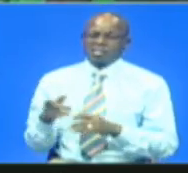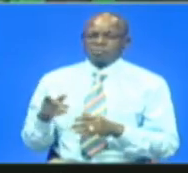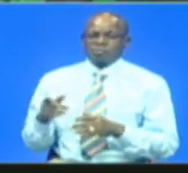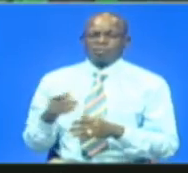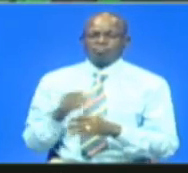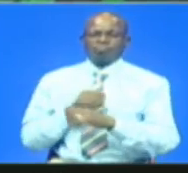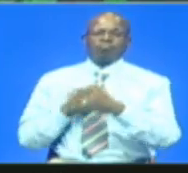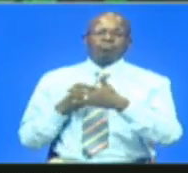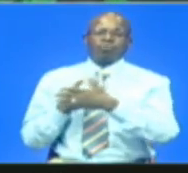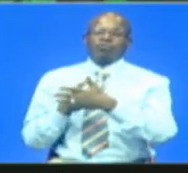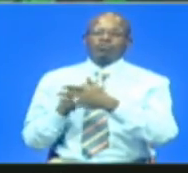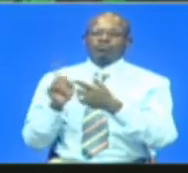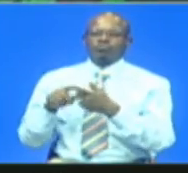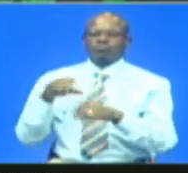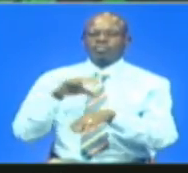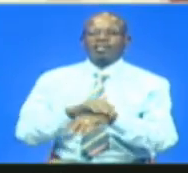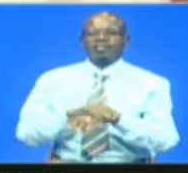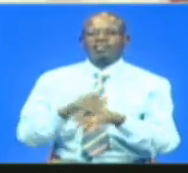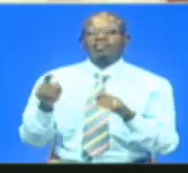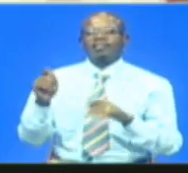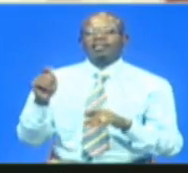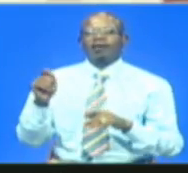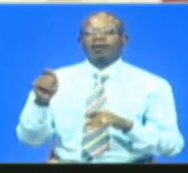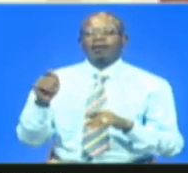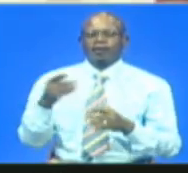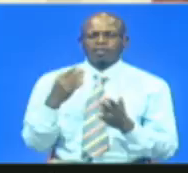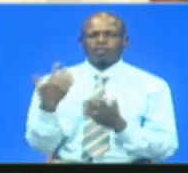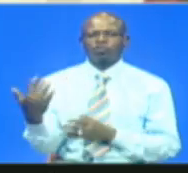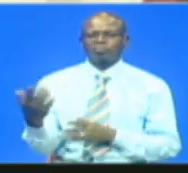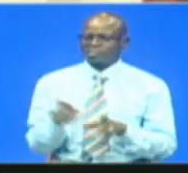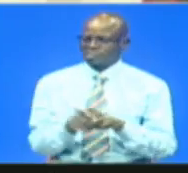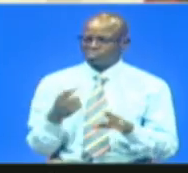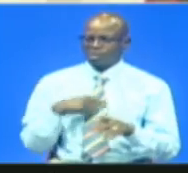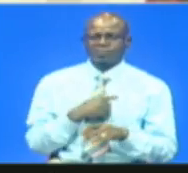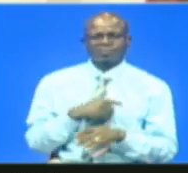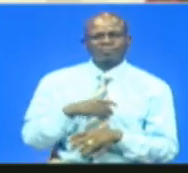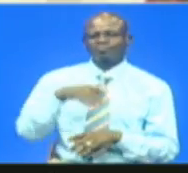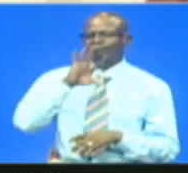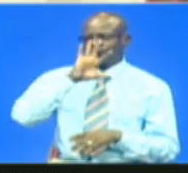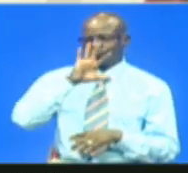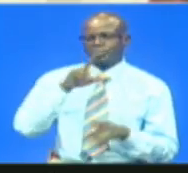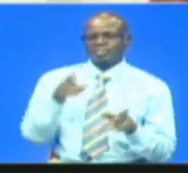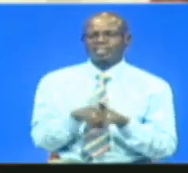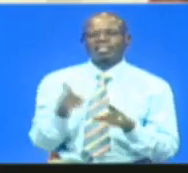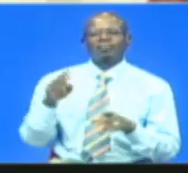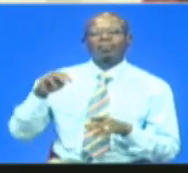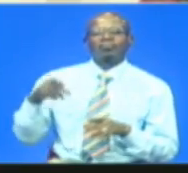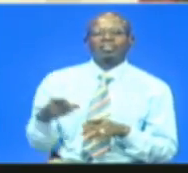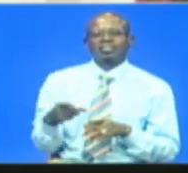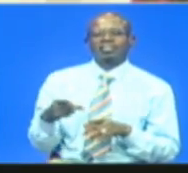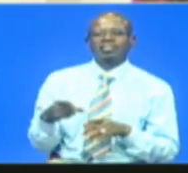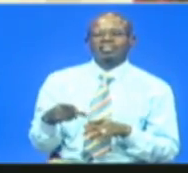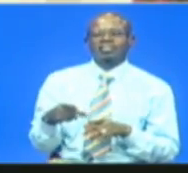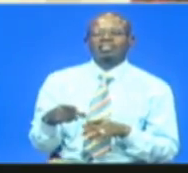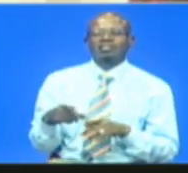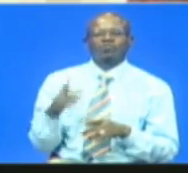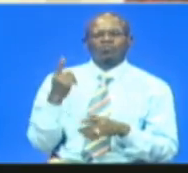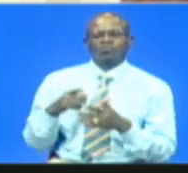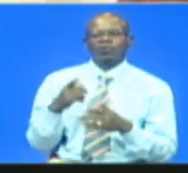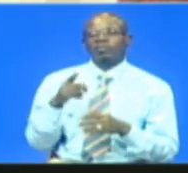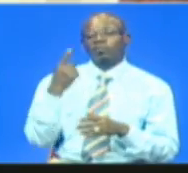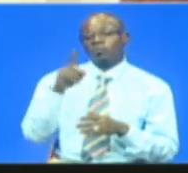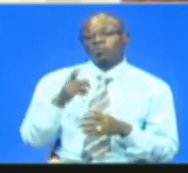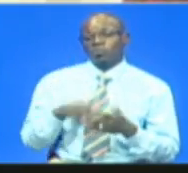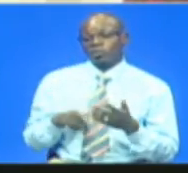tender documents, including delivery notes. We are disappointed as members of parliament for what we have seen. And I can assure you, even if